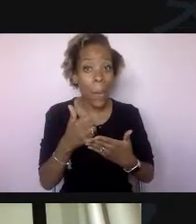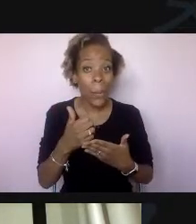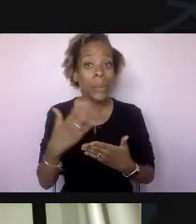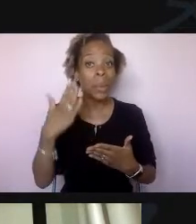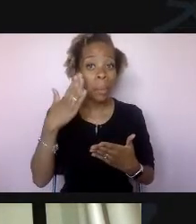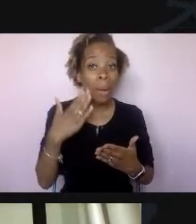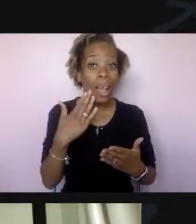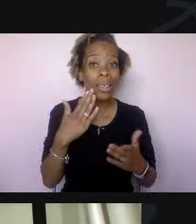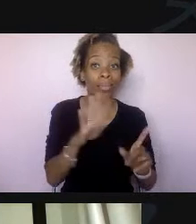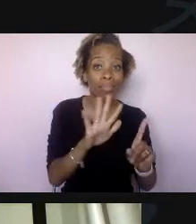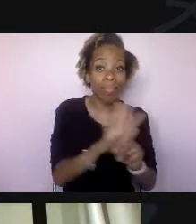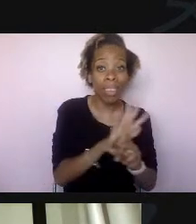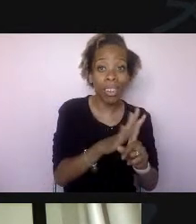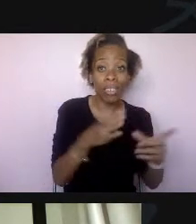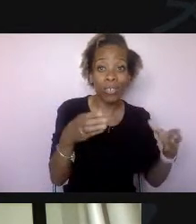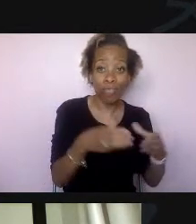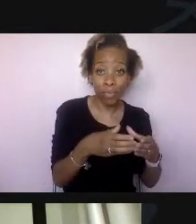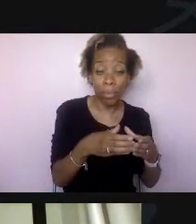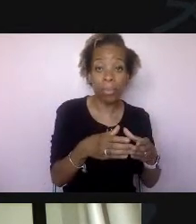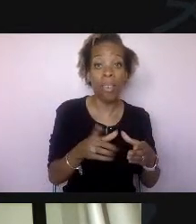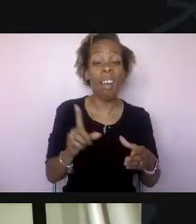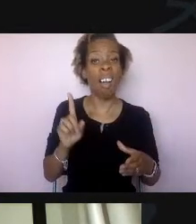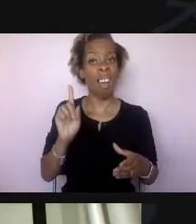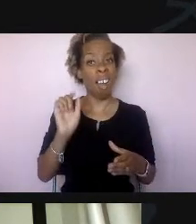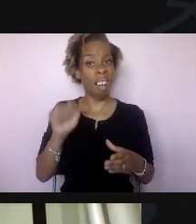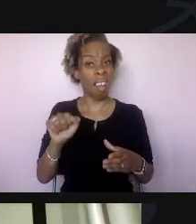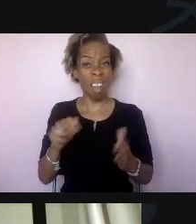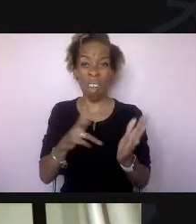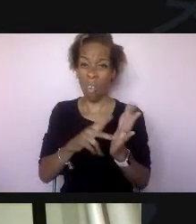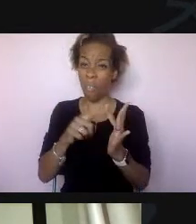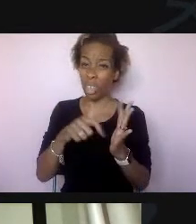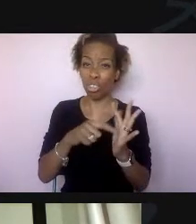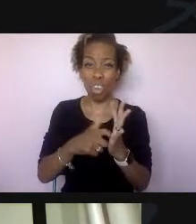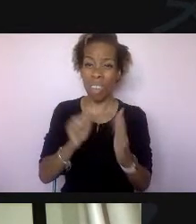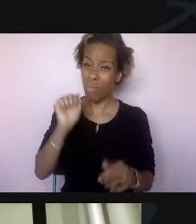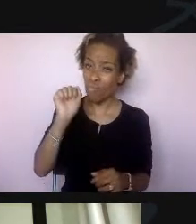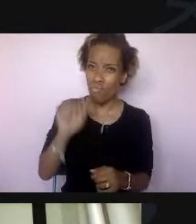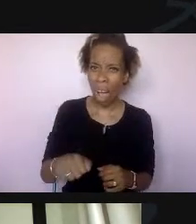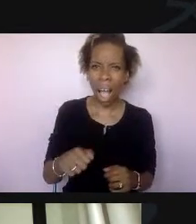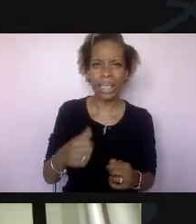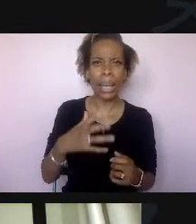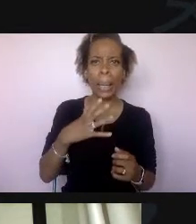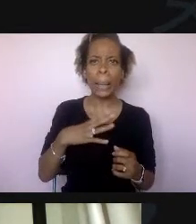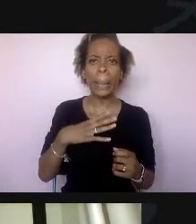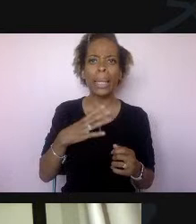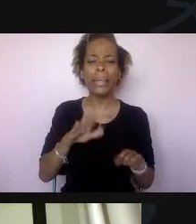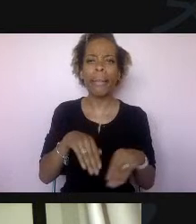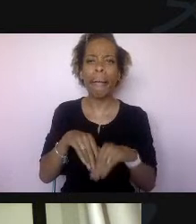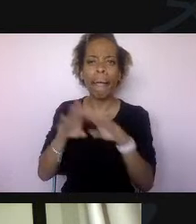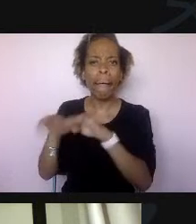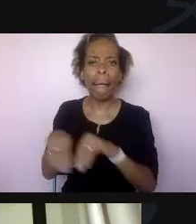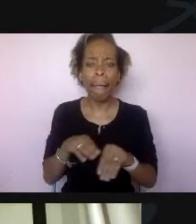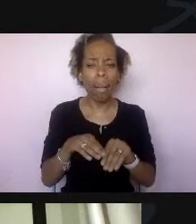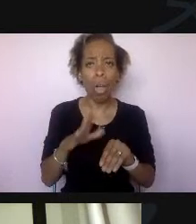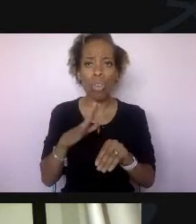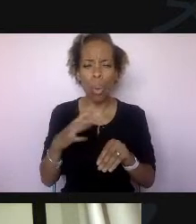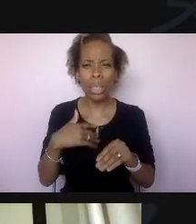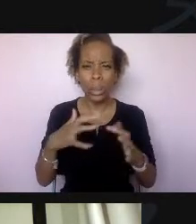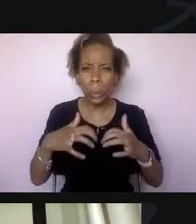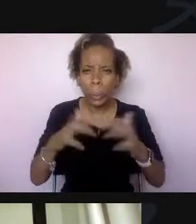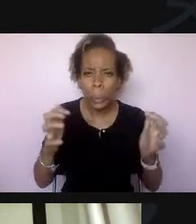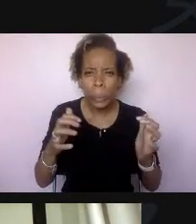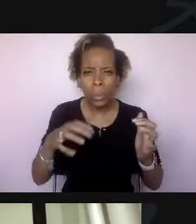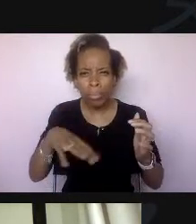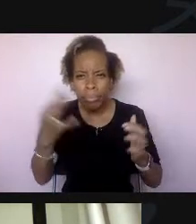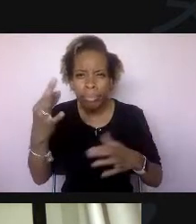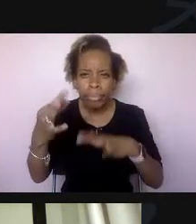that's an opportunity to have a bigger conversation, which, as Victoria said, is unpack that. What does that look like? Is that non-UK residents? Is that, and is